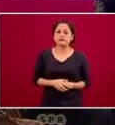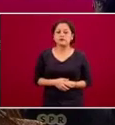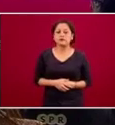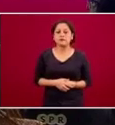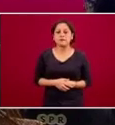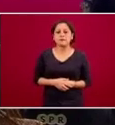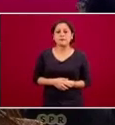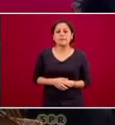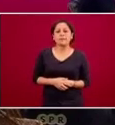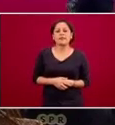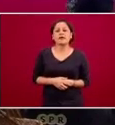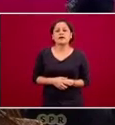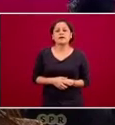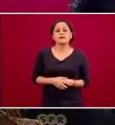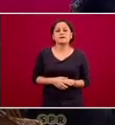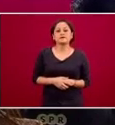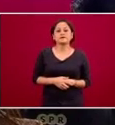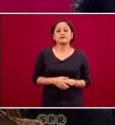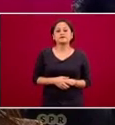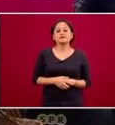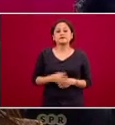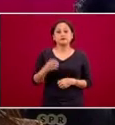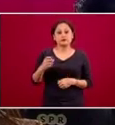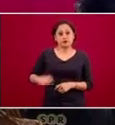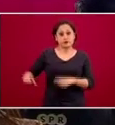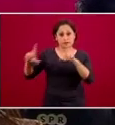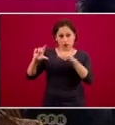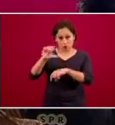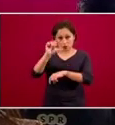currently experiencing.